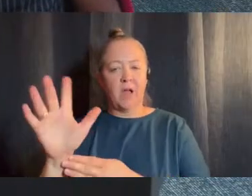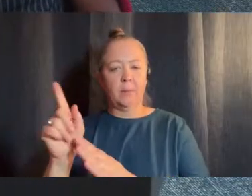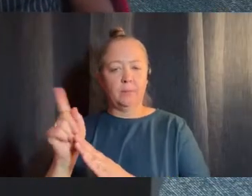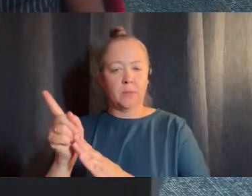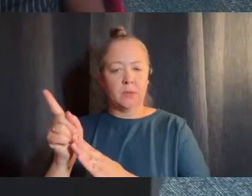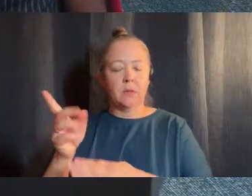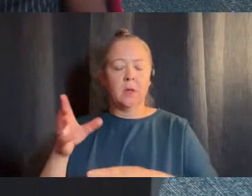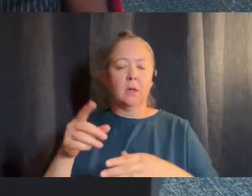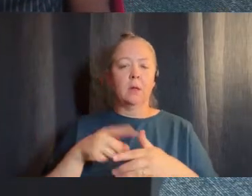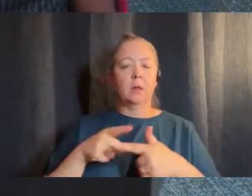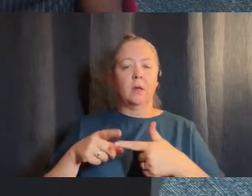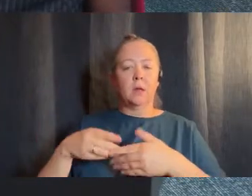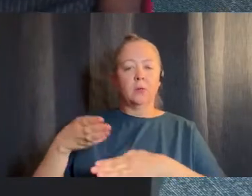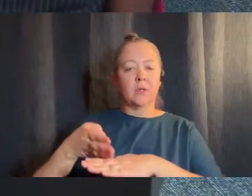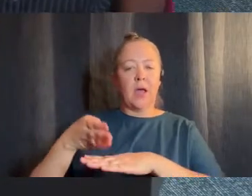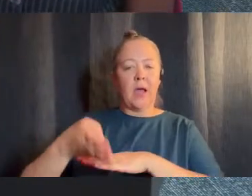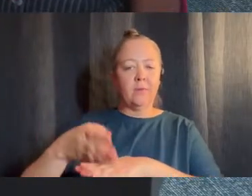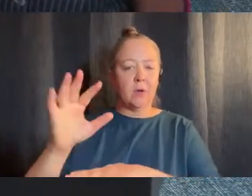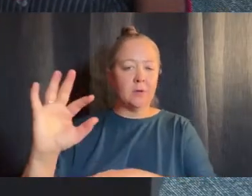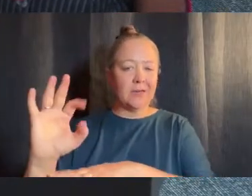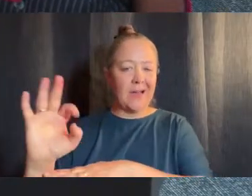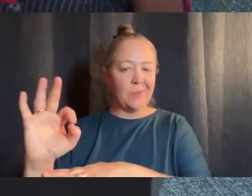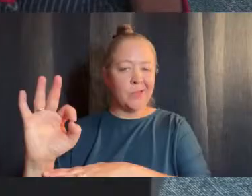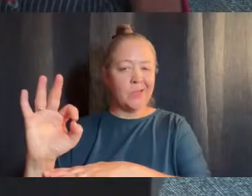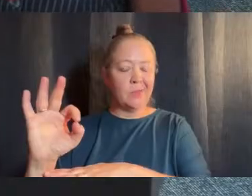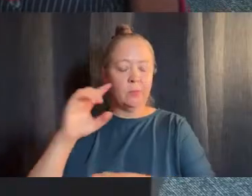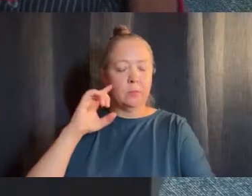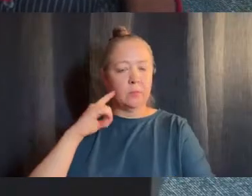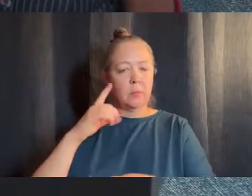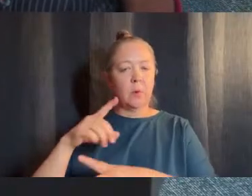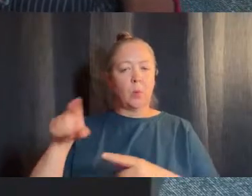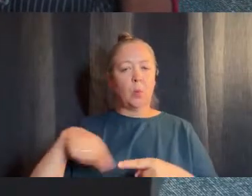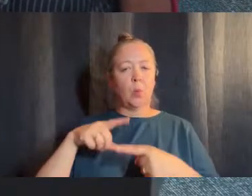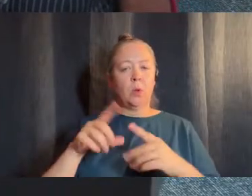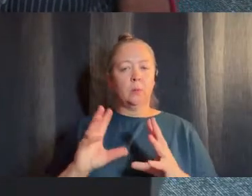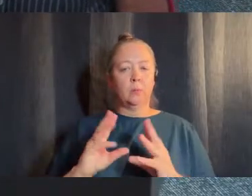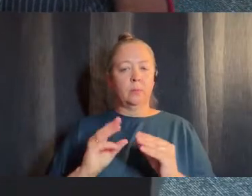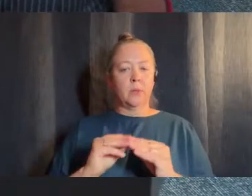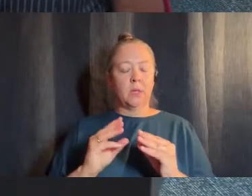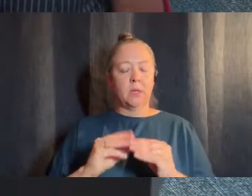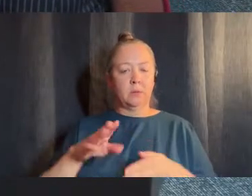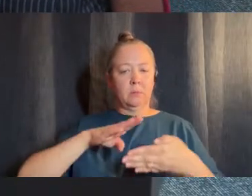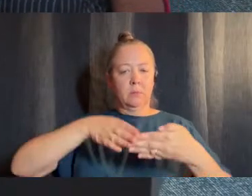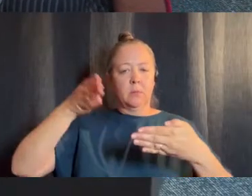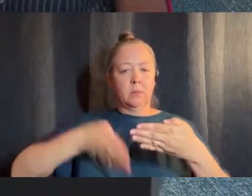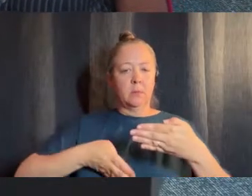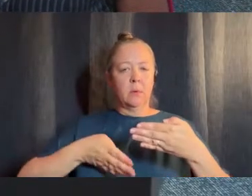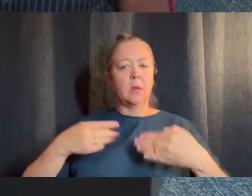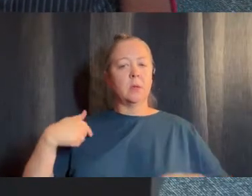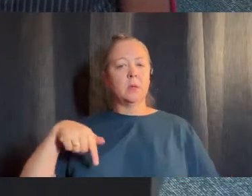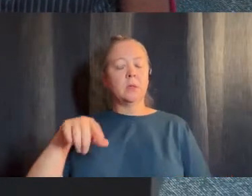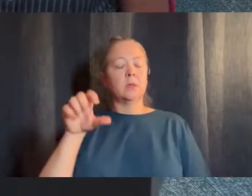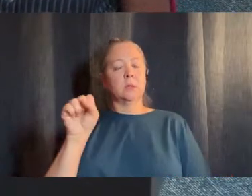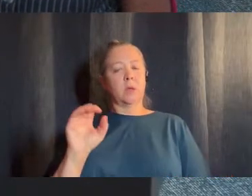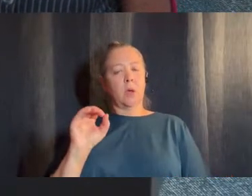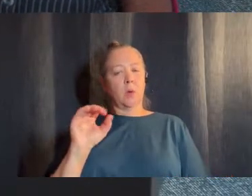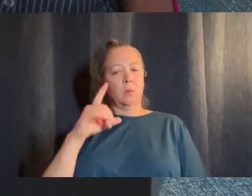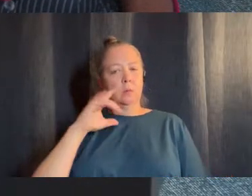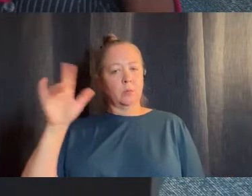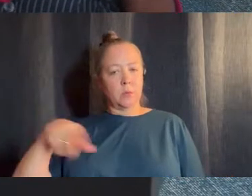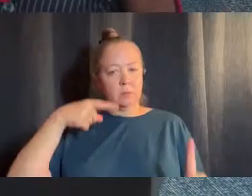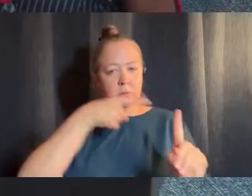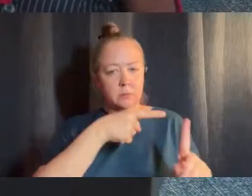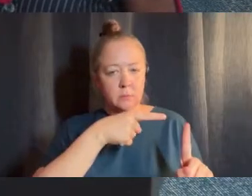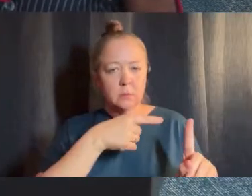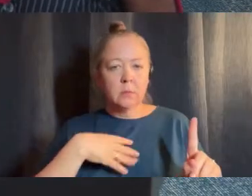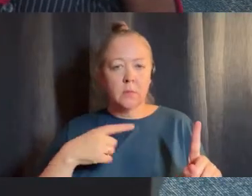the meeting ended. So let me address the elephant in the room. Ward 6 constituents have consistently gone